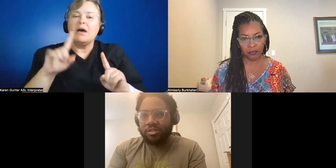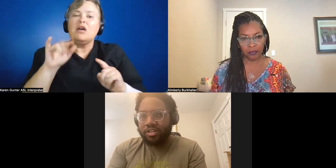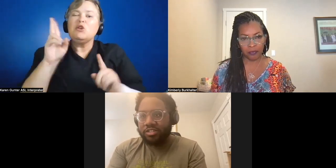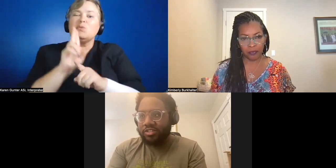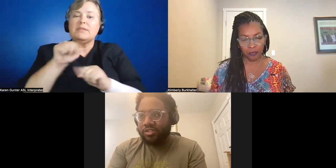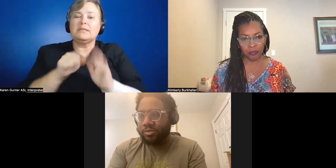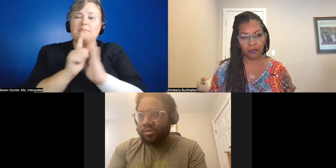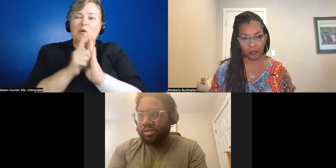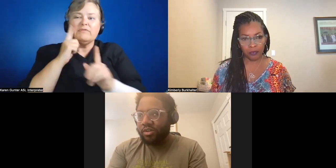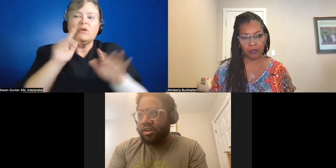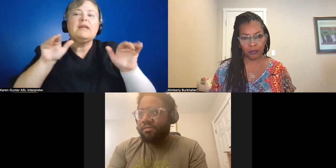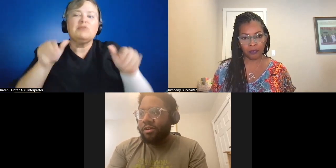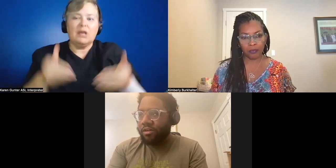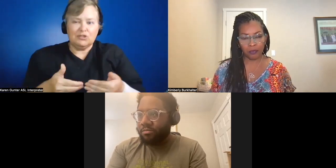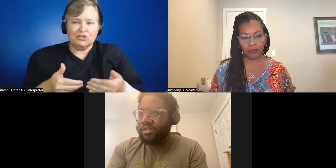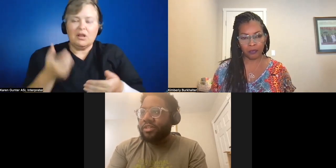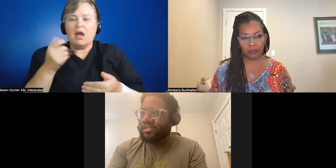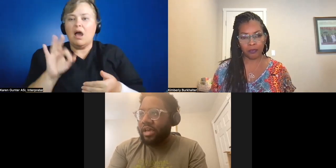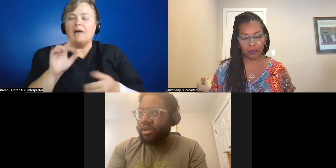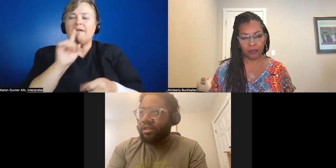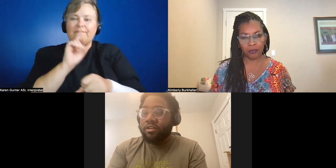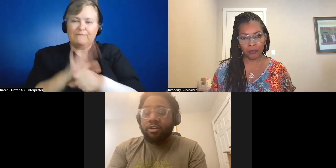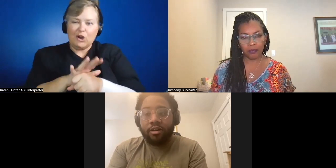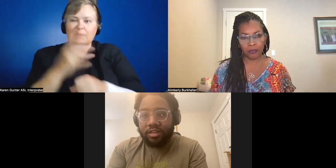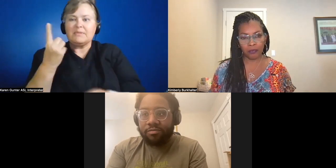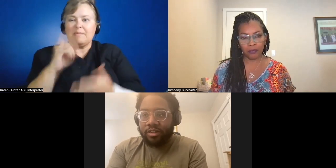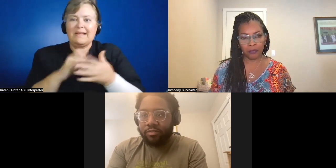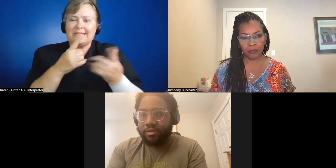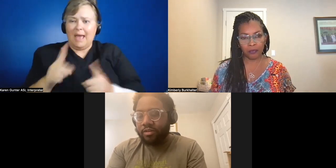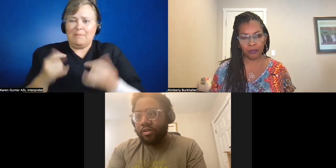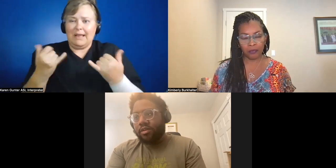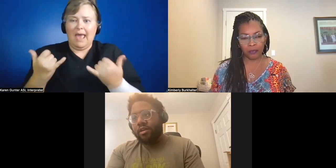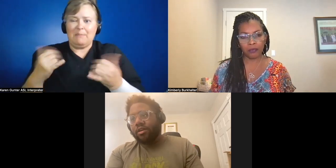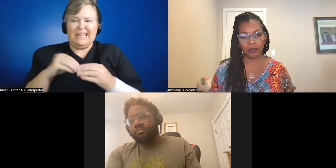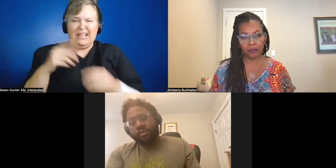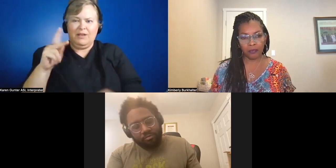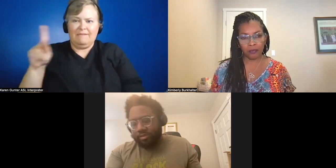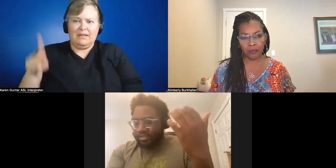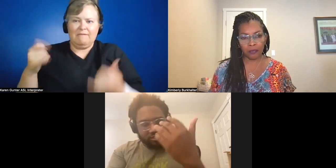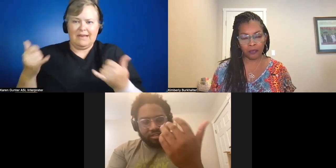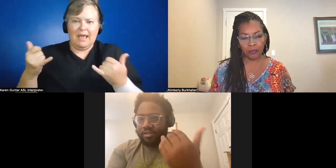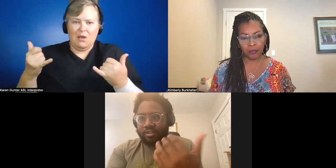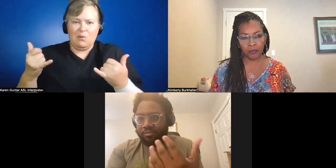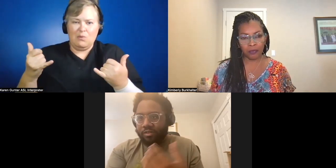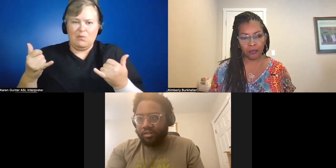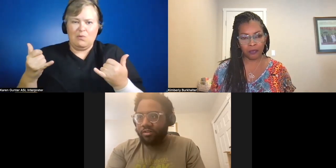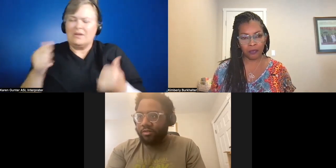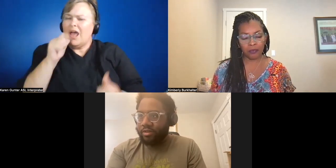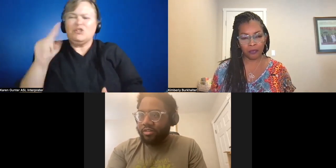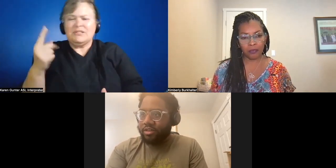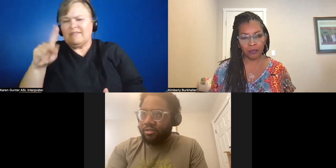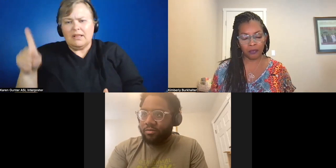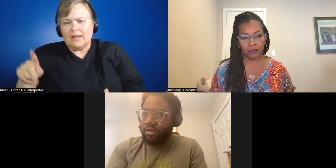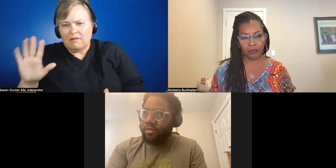as introduction to affirm something that's happening currently in Philadelphia. But not just in Philadelphia, you know,